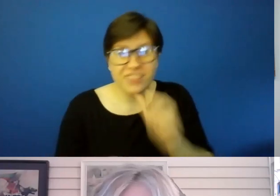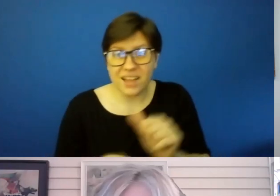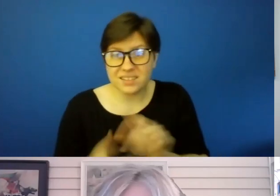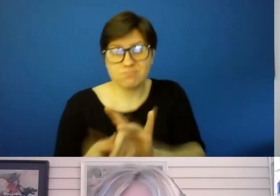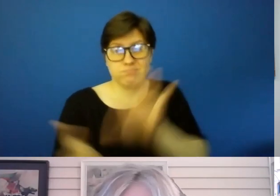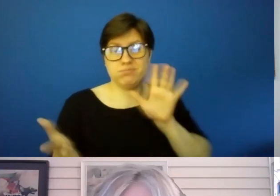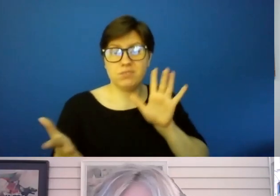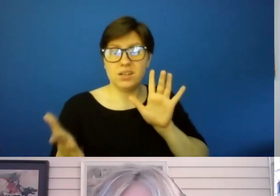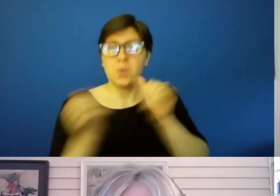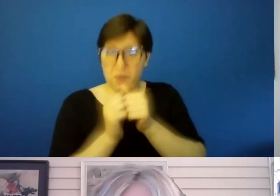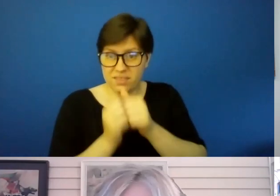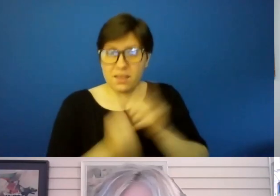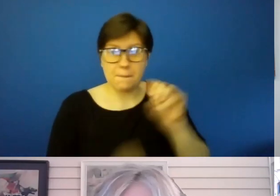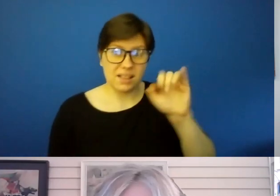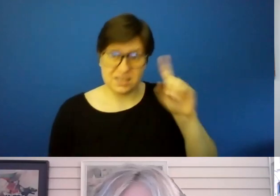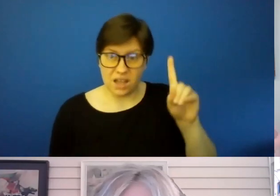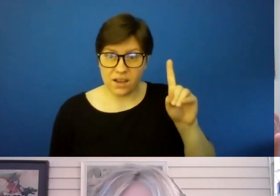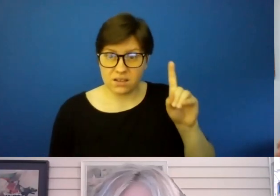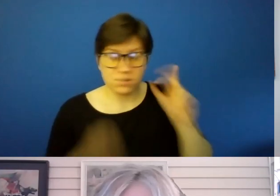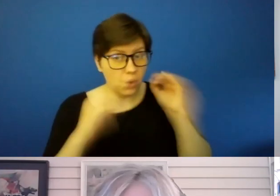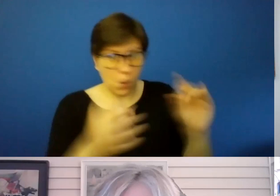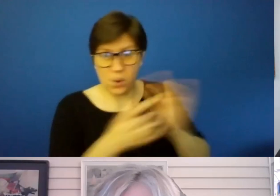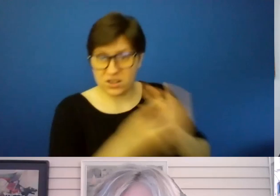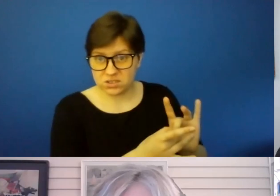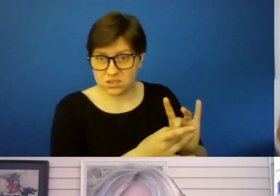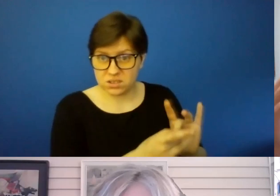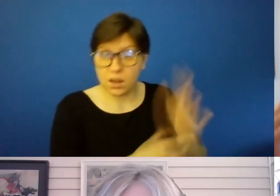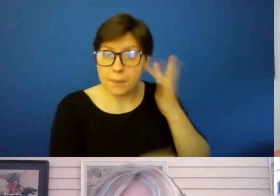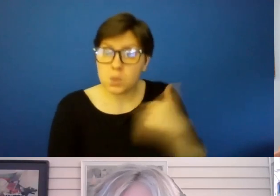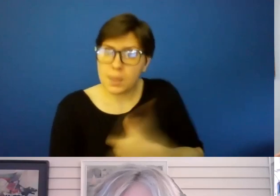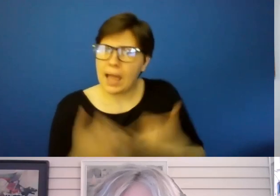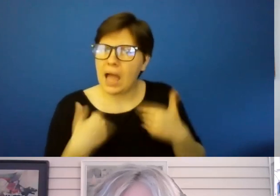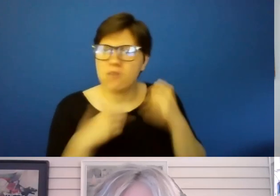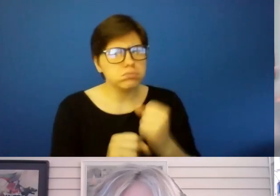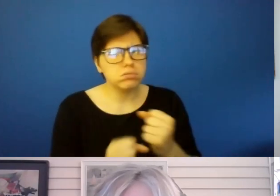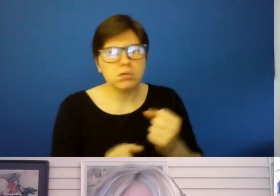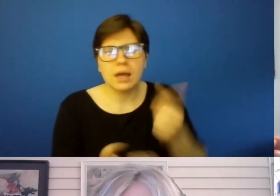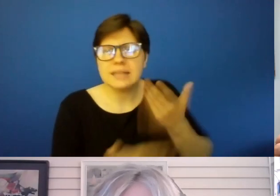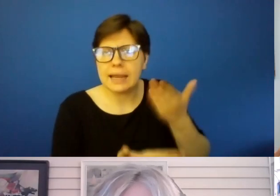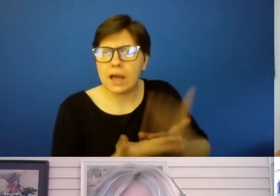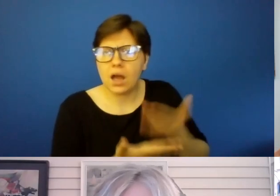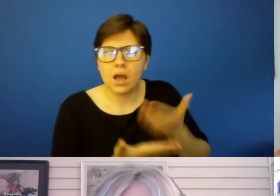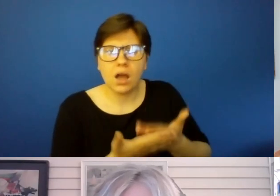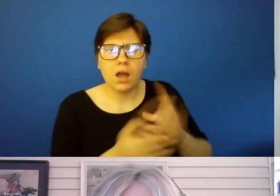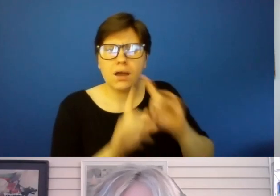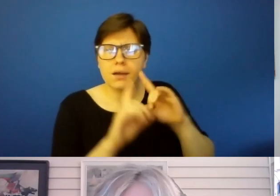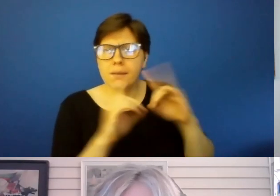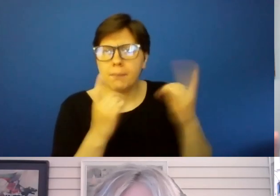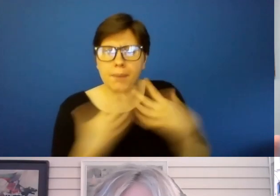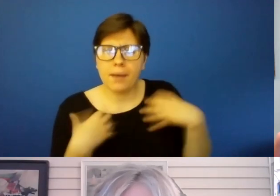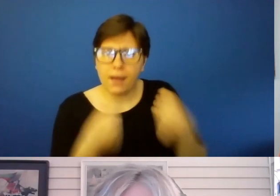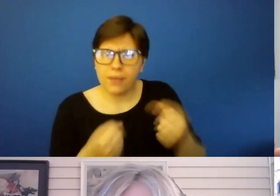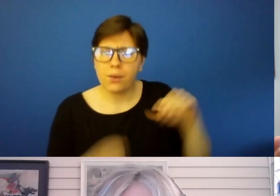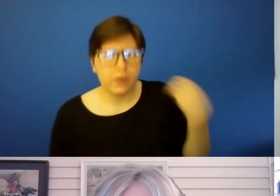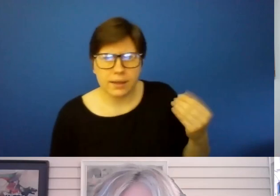we have a robust amount of data. You can go to the Department of Health reports, all collected on the Oregon Department of Health website,